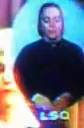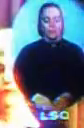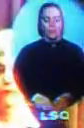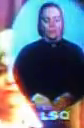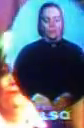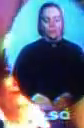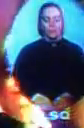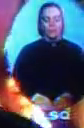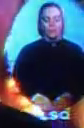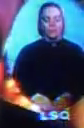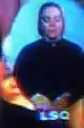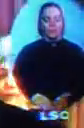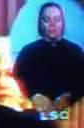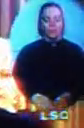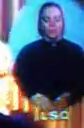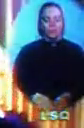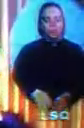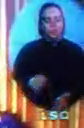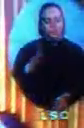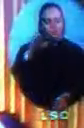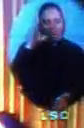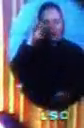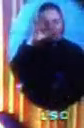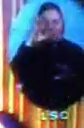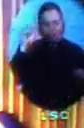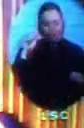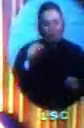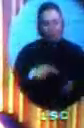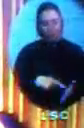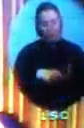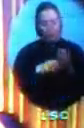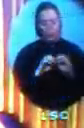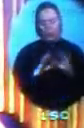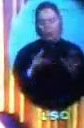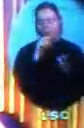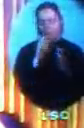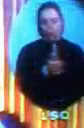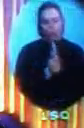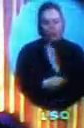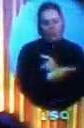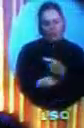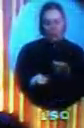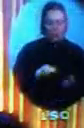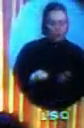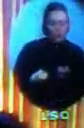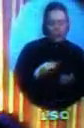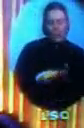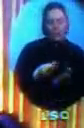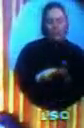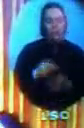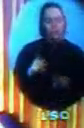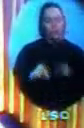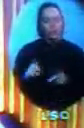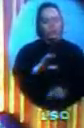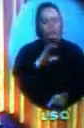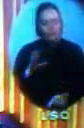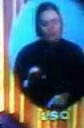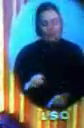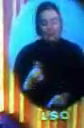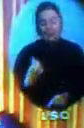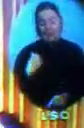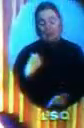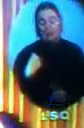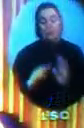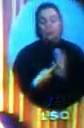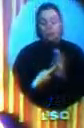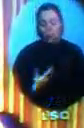Mr. Speaker, jour après jour, le gouvernement démontre son... Day after day, the government is showing its inability